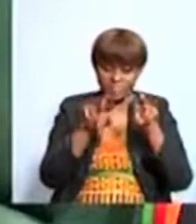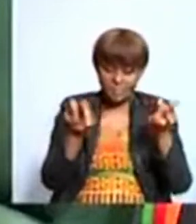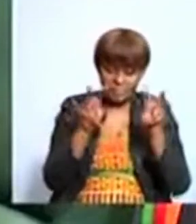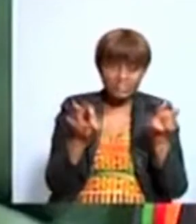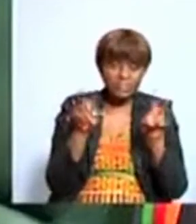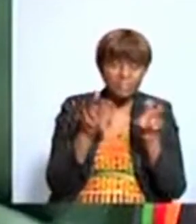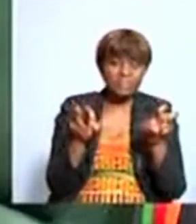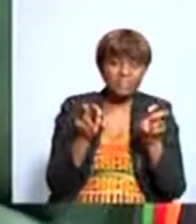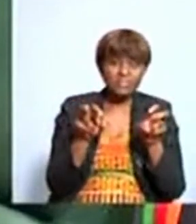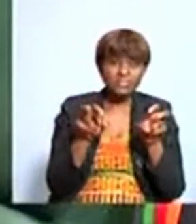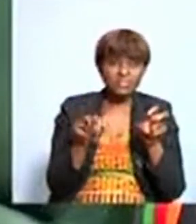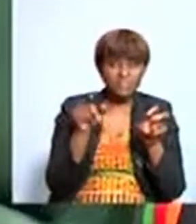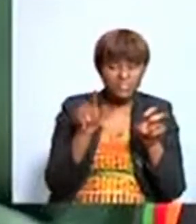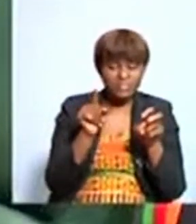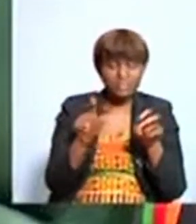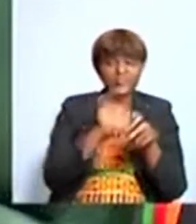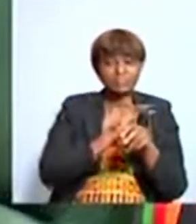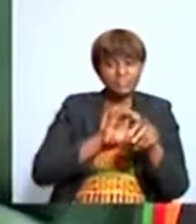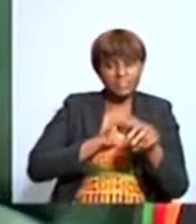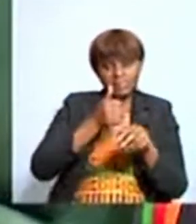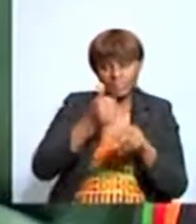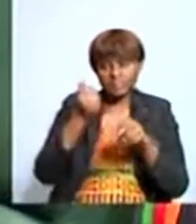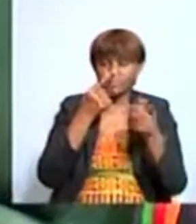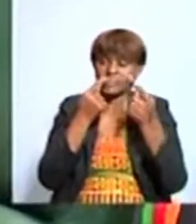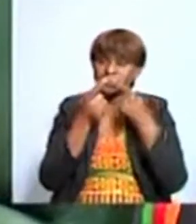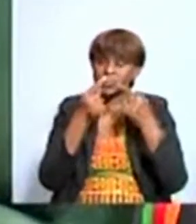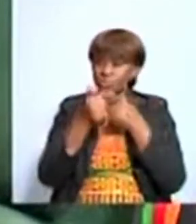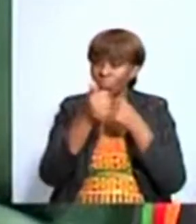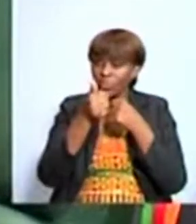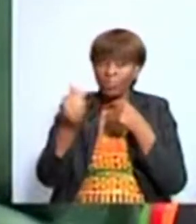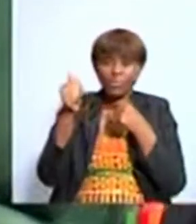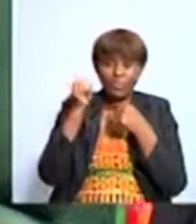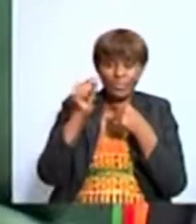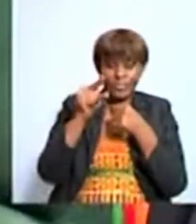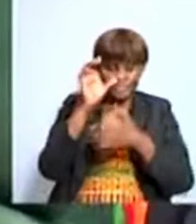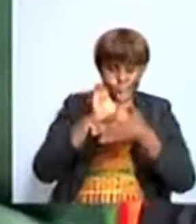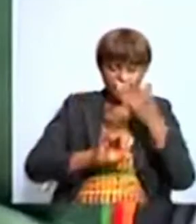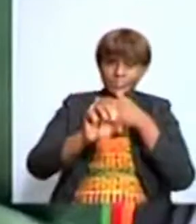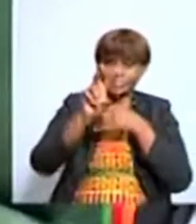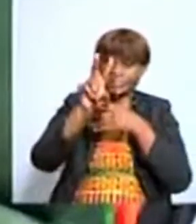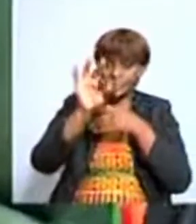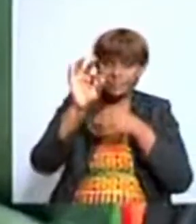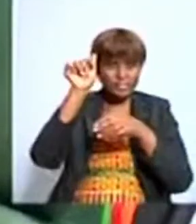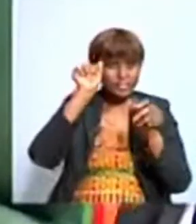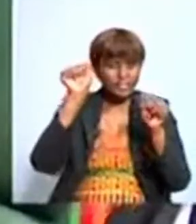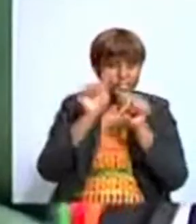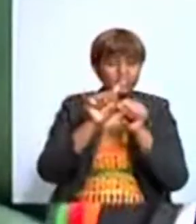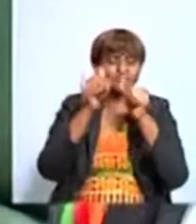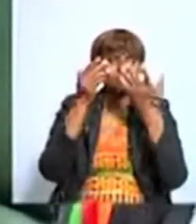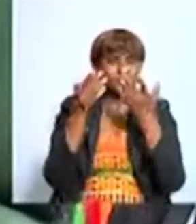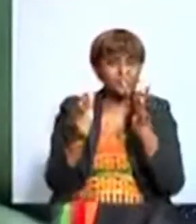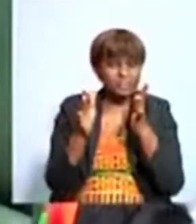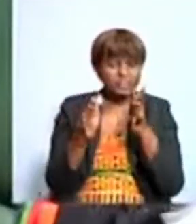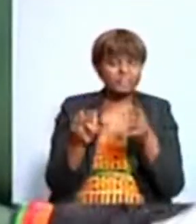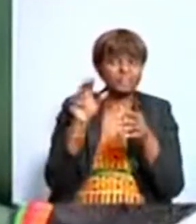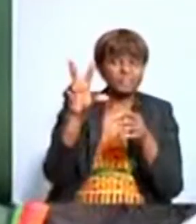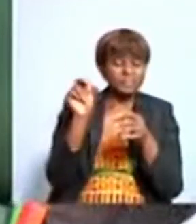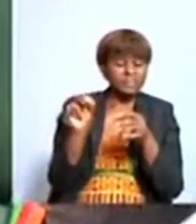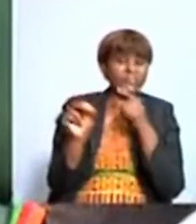surveying firm. Any debate, any objection, clause 29 is agreed to. Clause